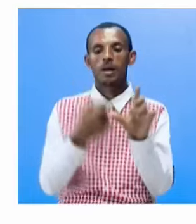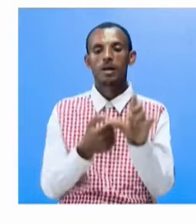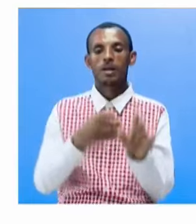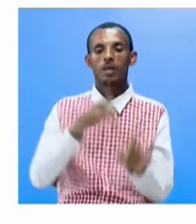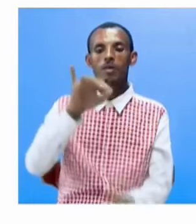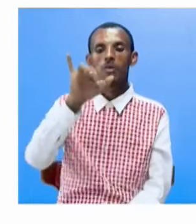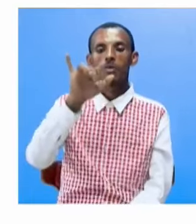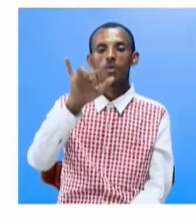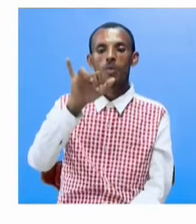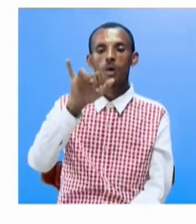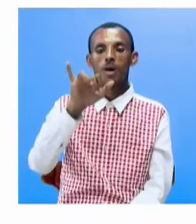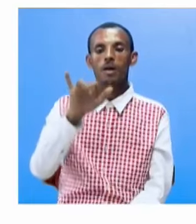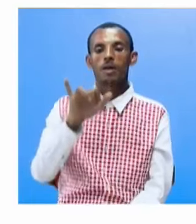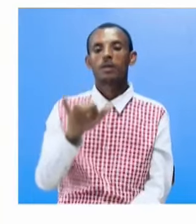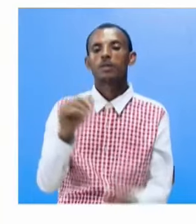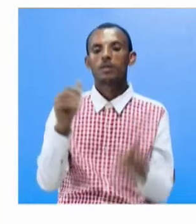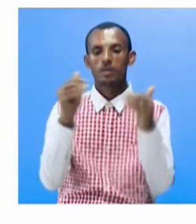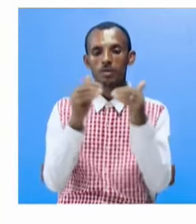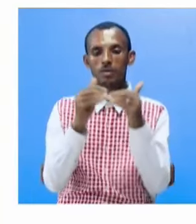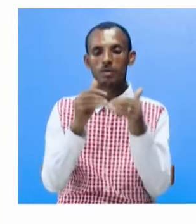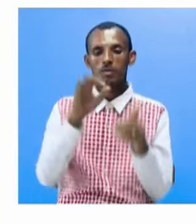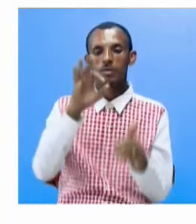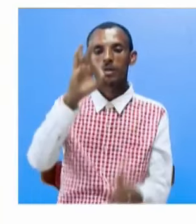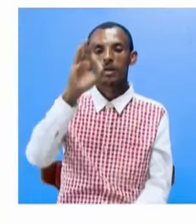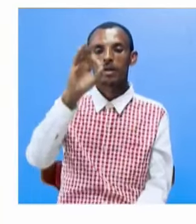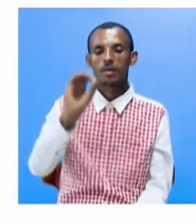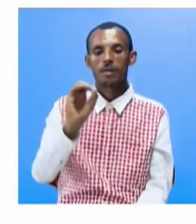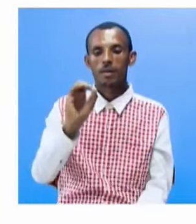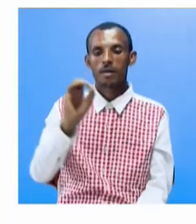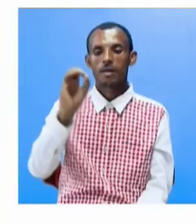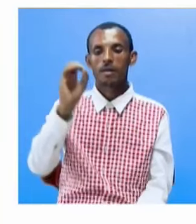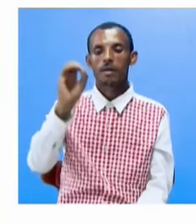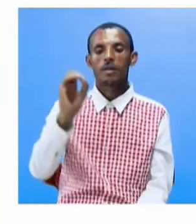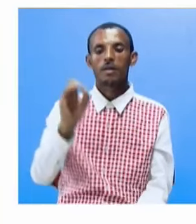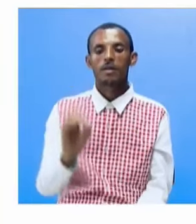Y is 90 degree.